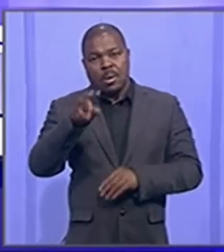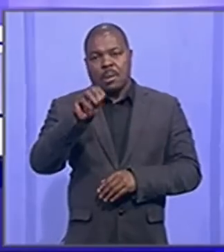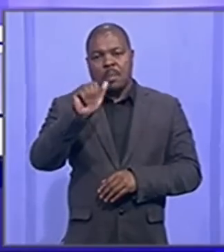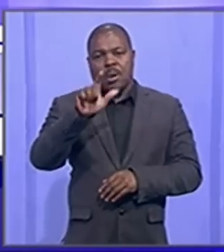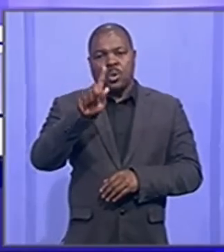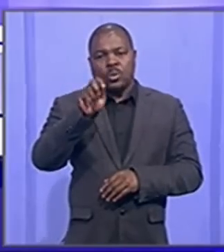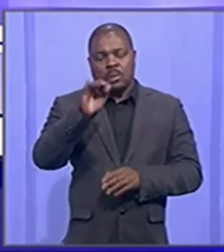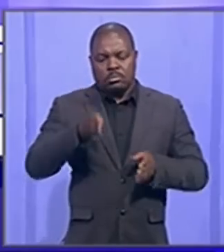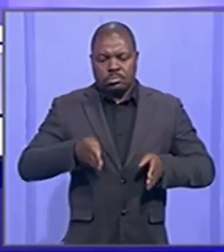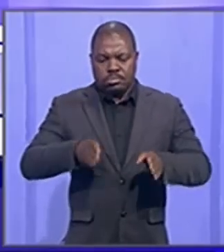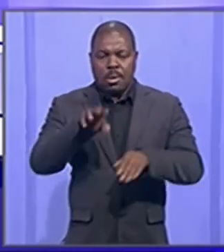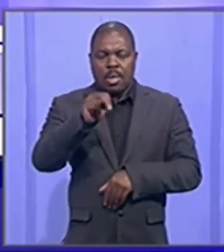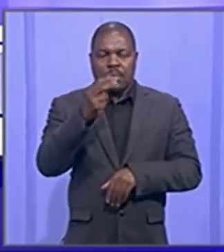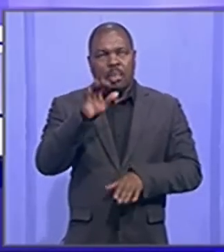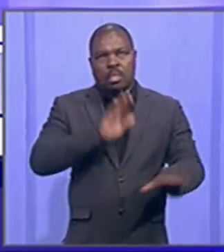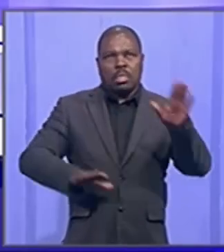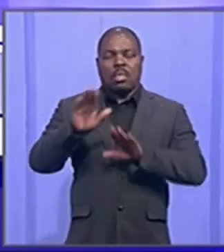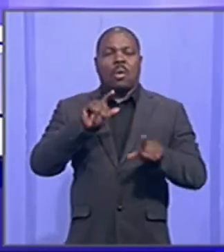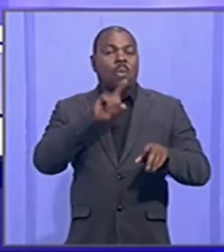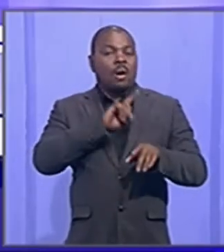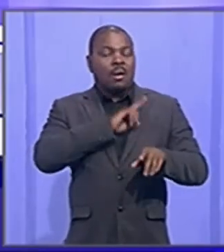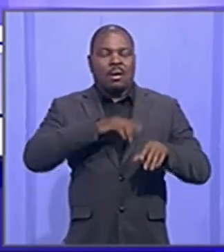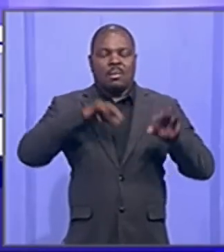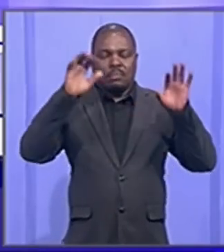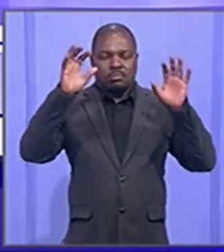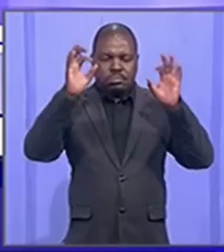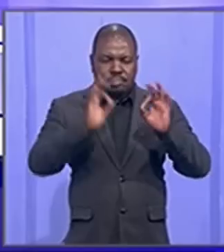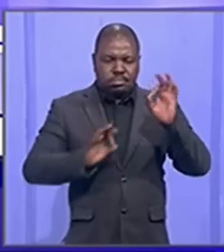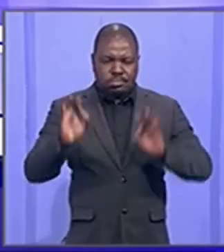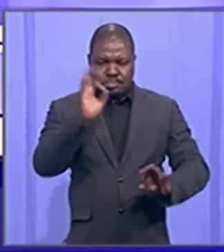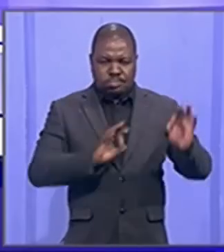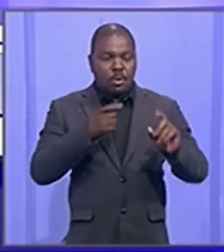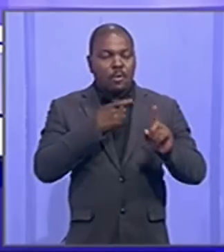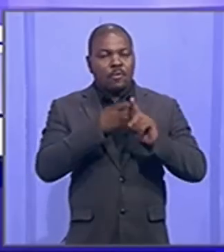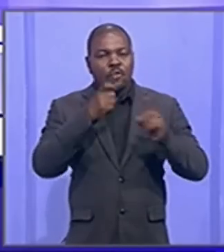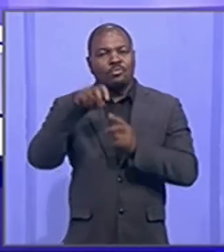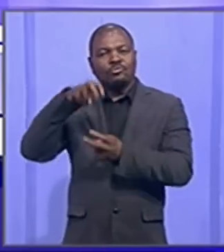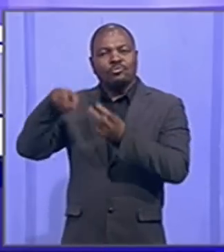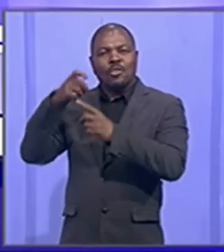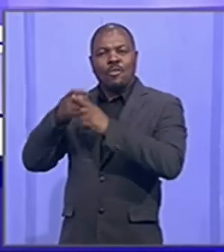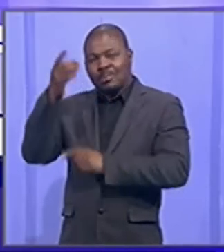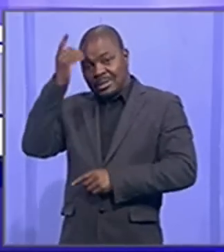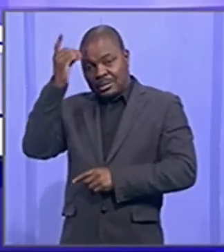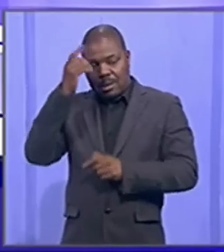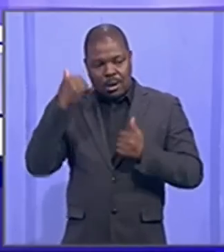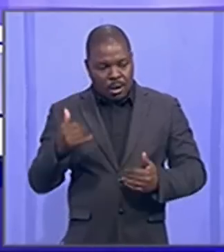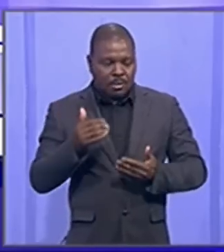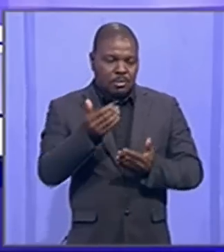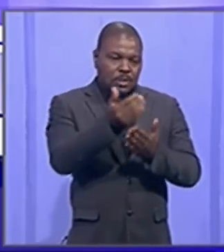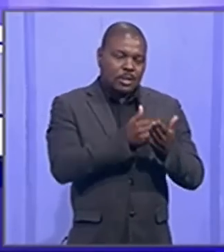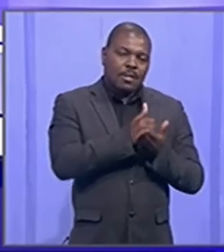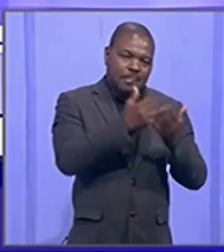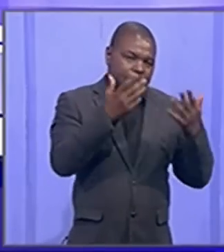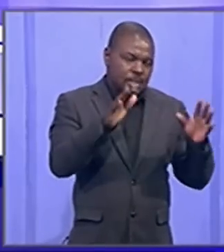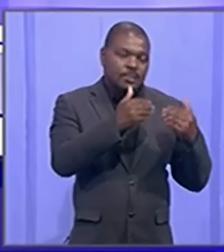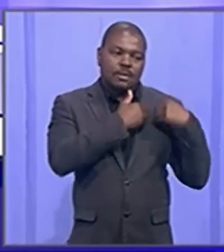wa N3 go bapa le Harry Smith ka lebaka la lehlwa nakong ya ge ba etšwa leetong la sekolo ka Durban ga bjale ba hlakodišitšwe ebile ba